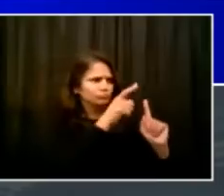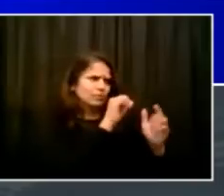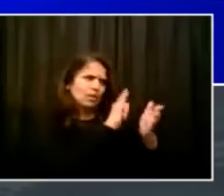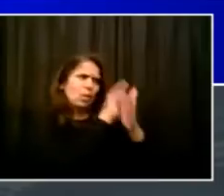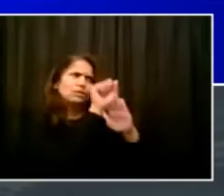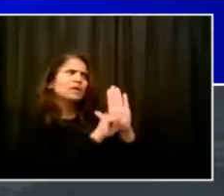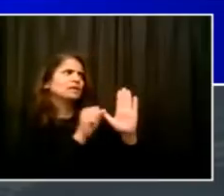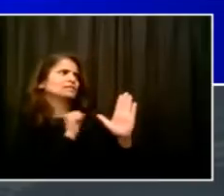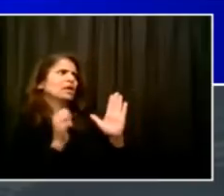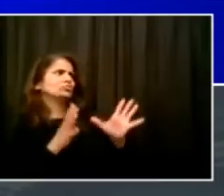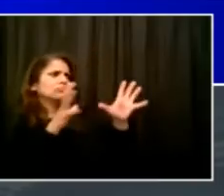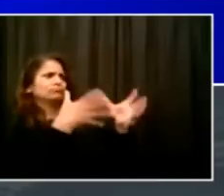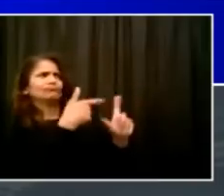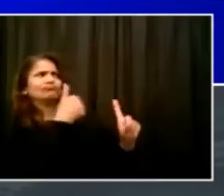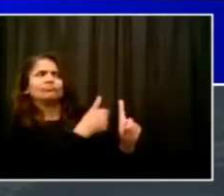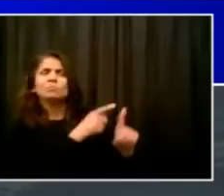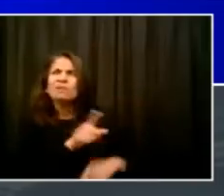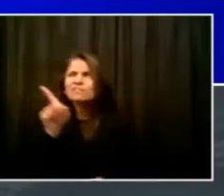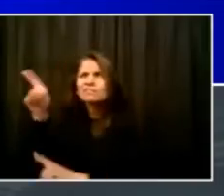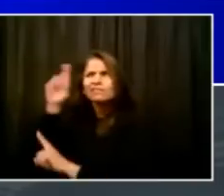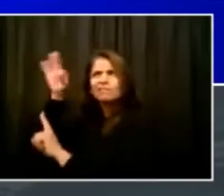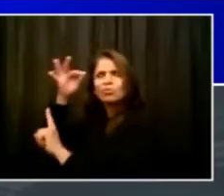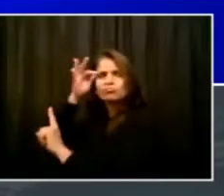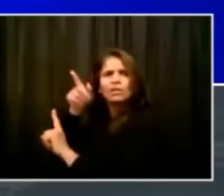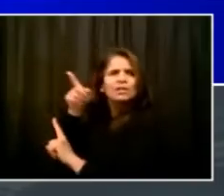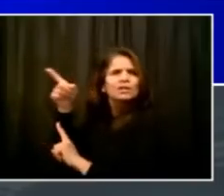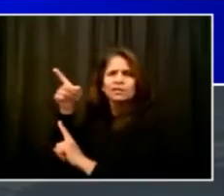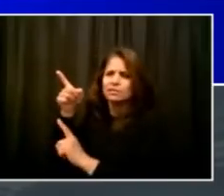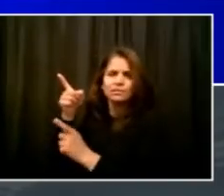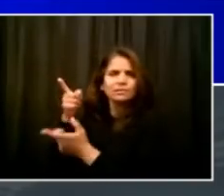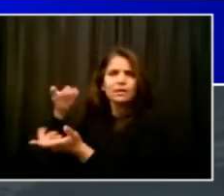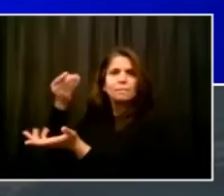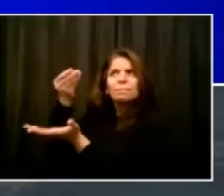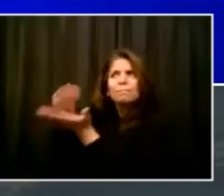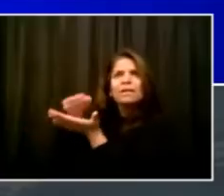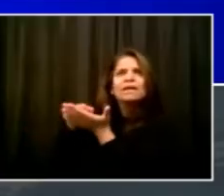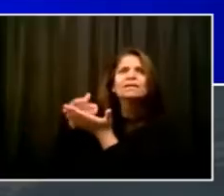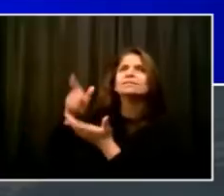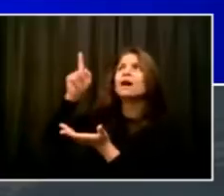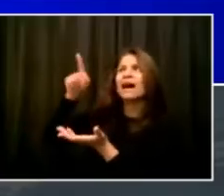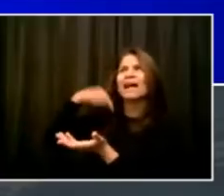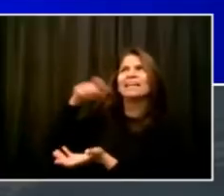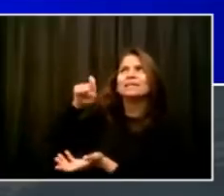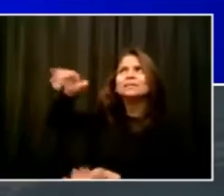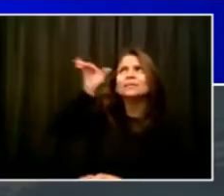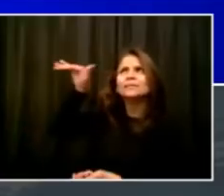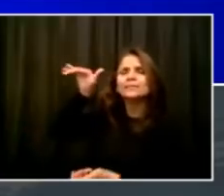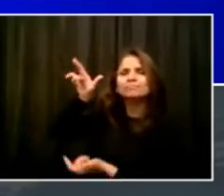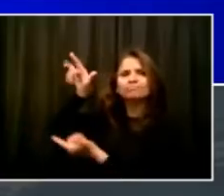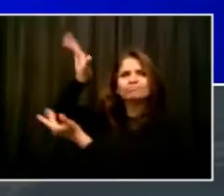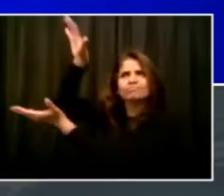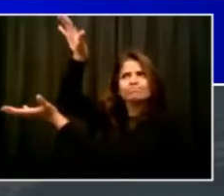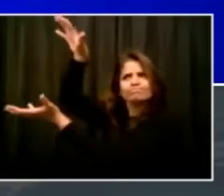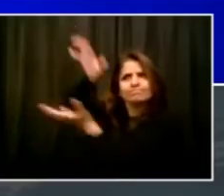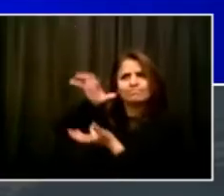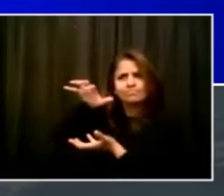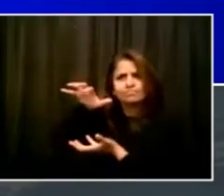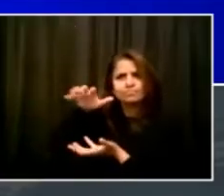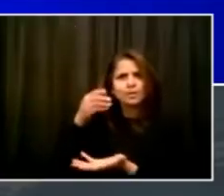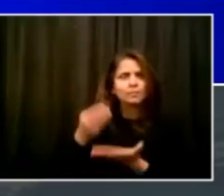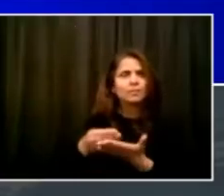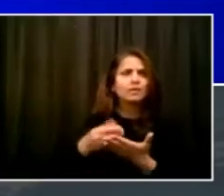Part of why our voices are heard is the representation we send to Congress. That's based on the census. The census says how many members of Congress you